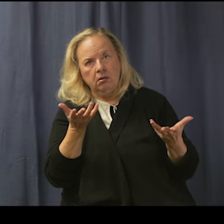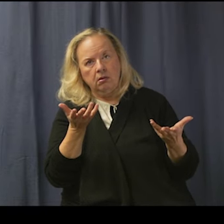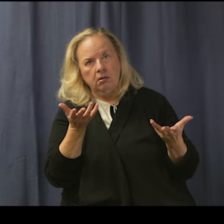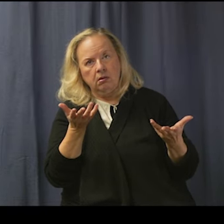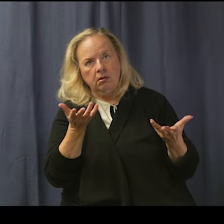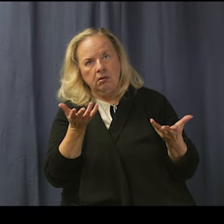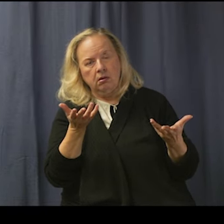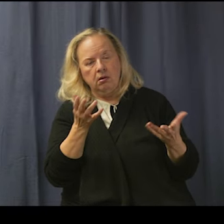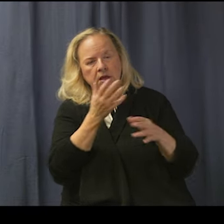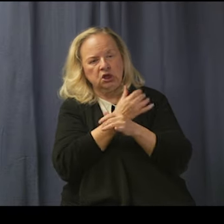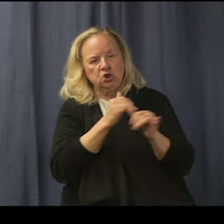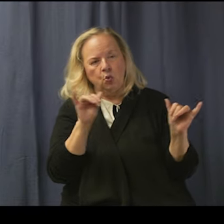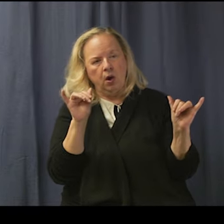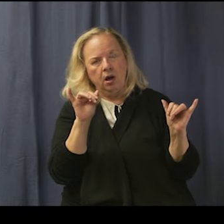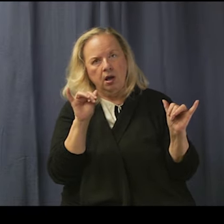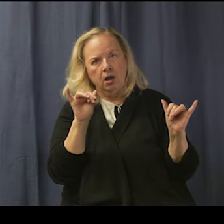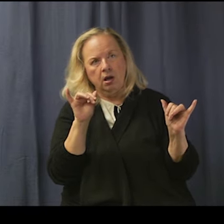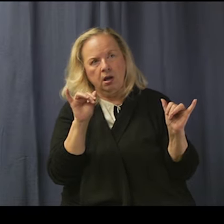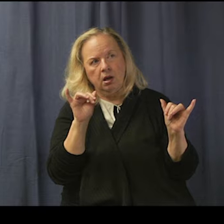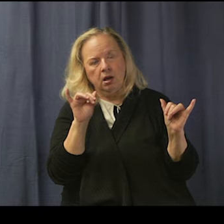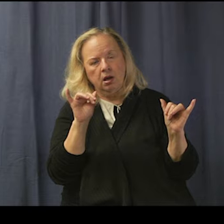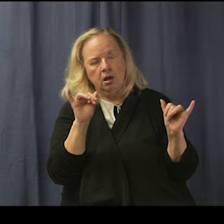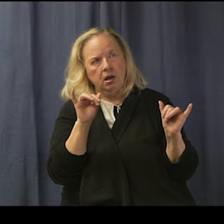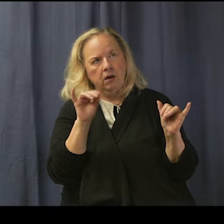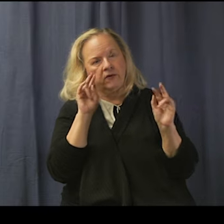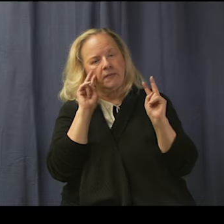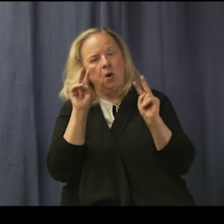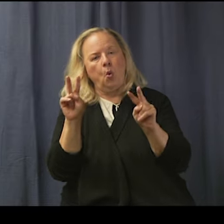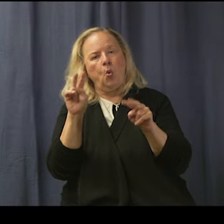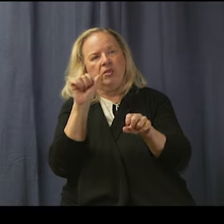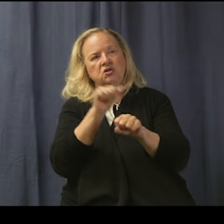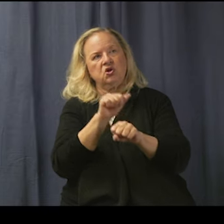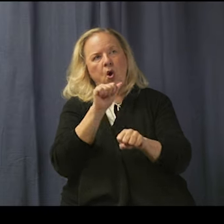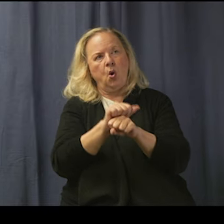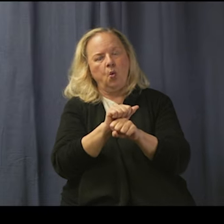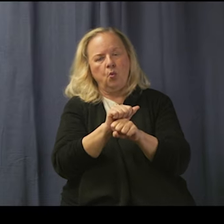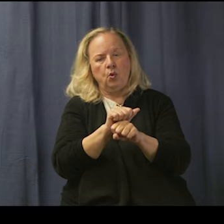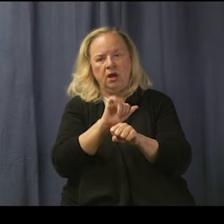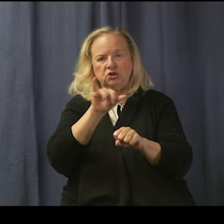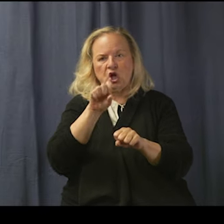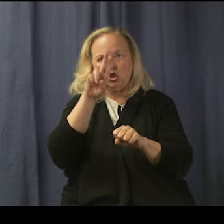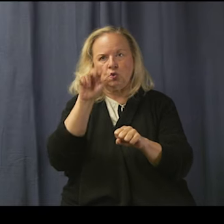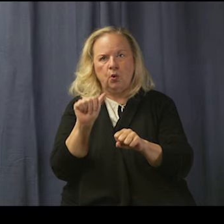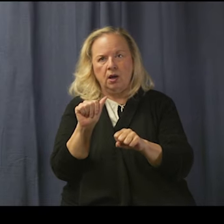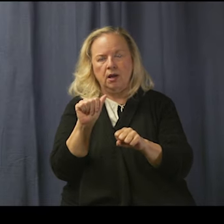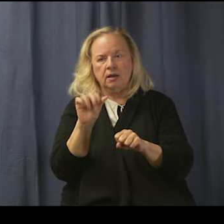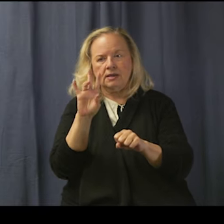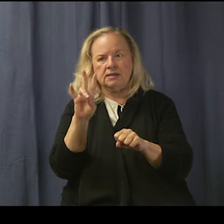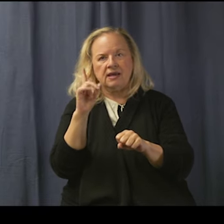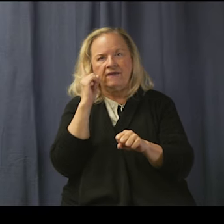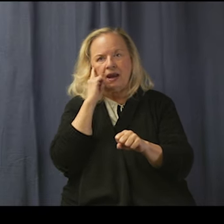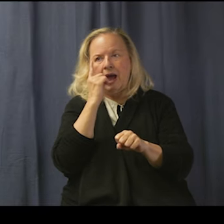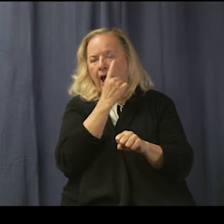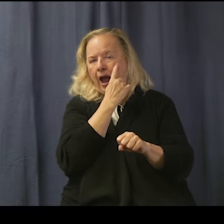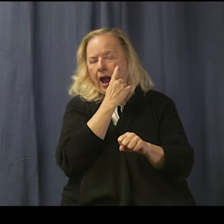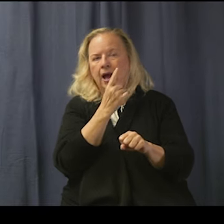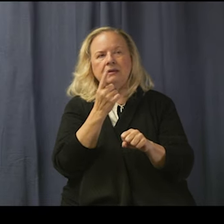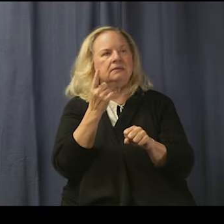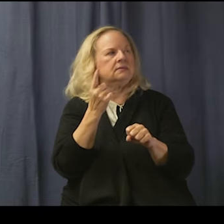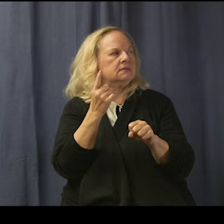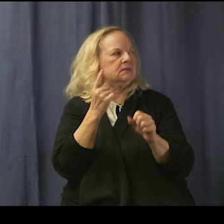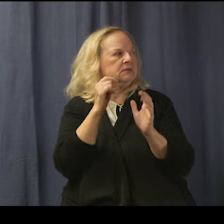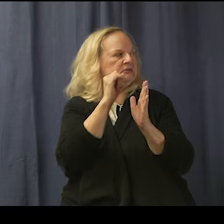That refers to Yeshua. For behold, the stone that I've laid before Joshua, on one stone will be seven eyes. Behold, I'll engrave